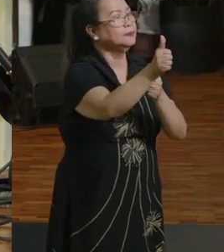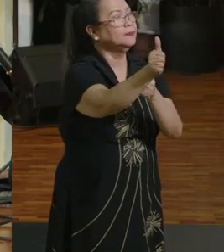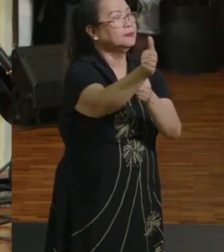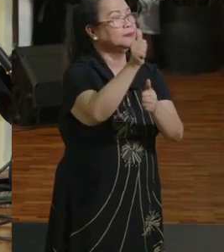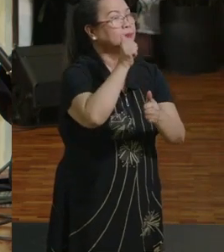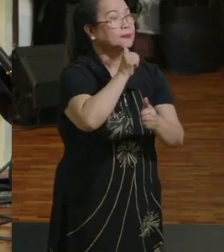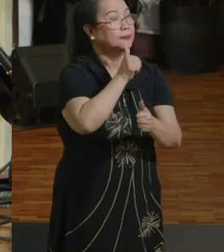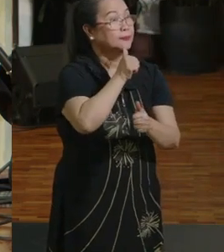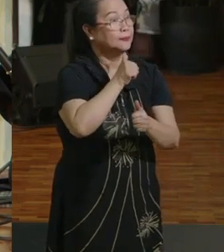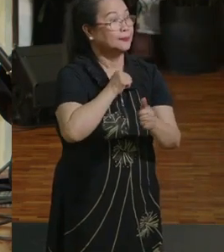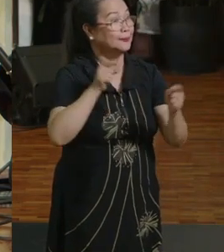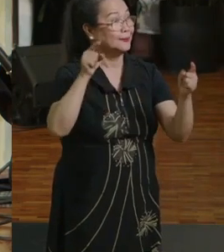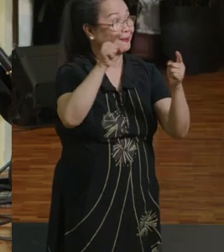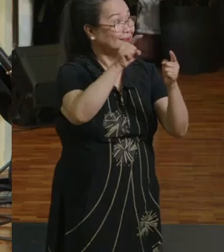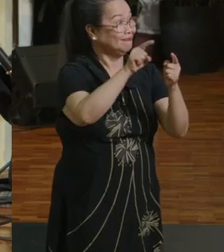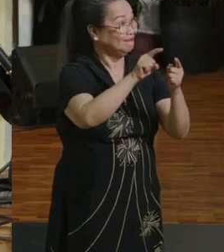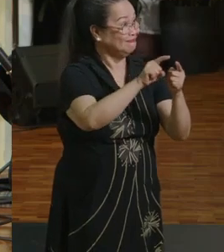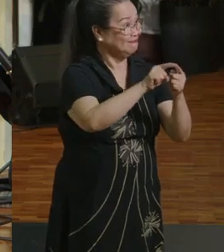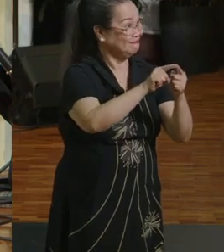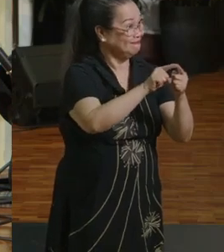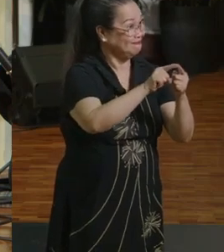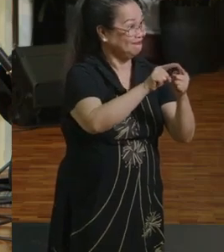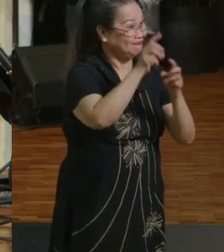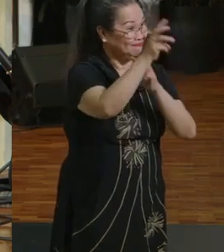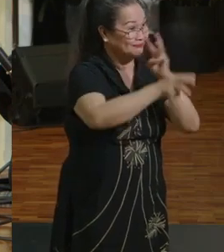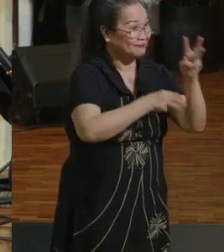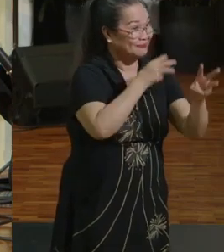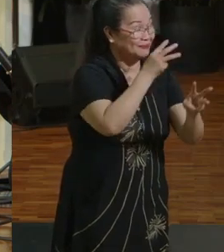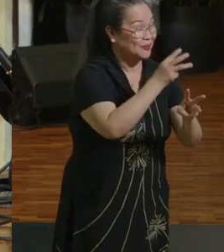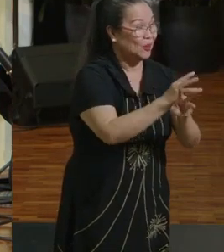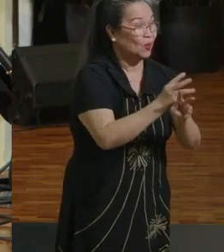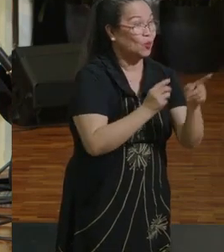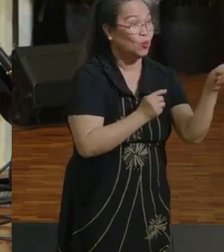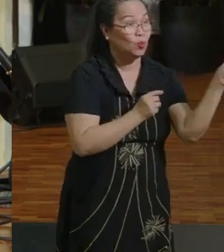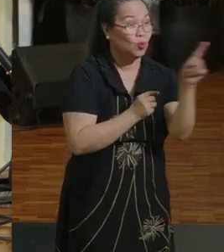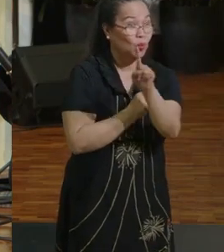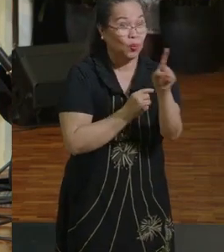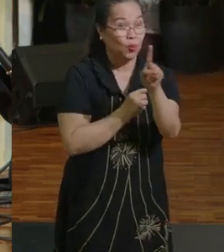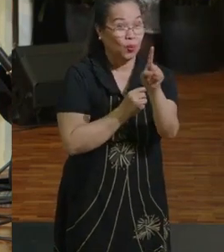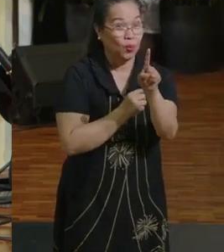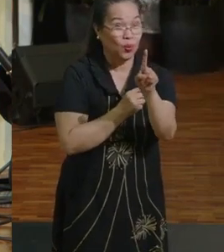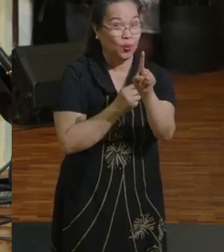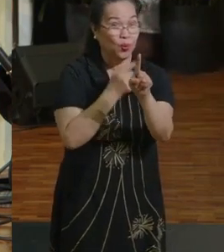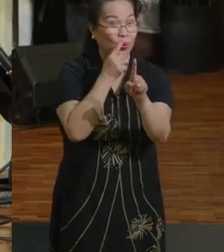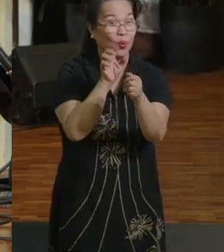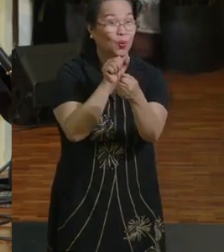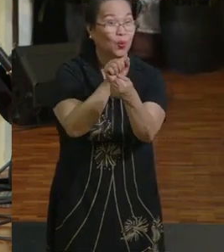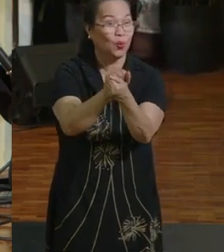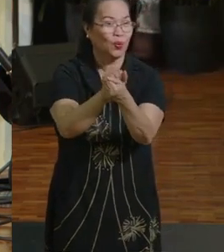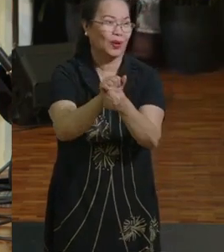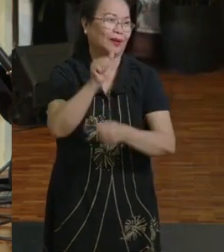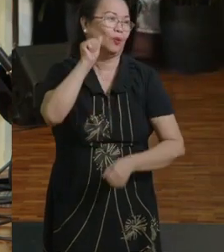Hanggang sa huli ng kanyang buhay sa ating daigdig, ang nagmiministeryo sa kanya ay mga babae.